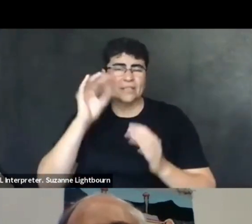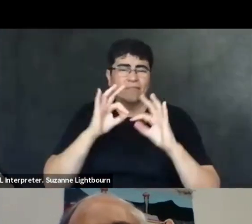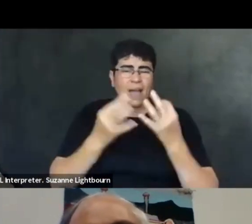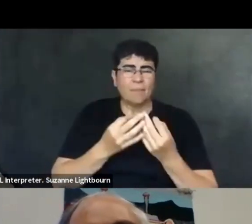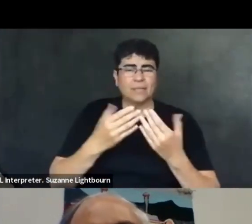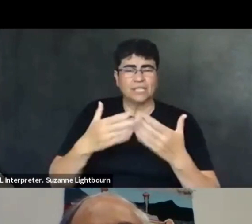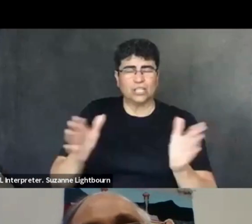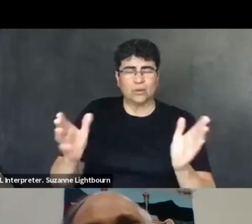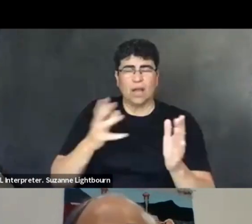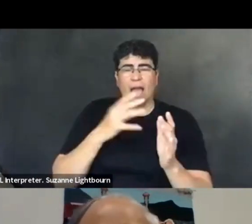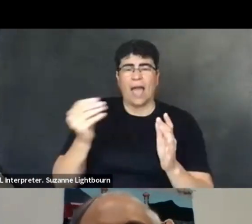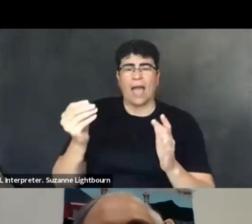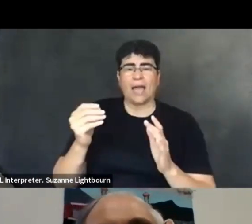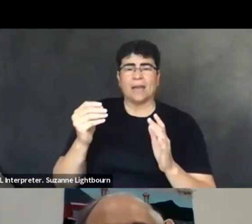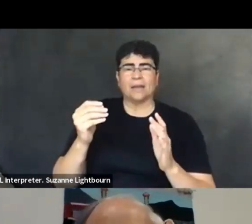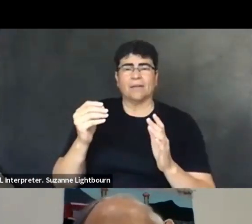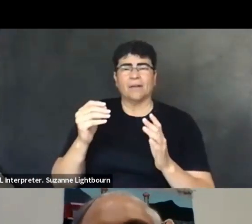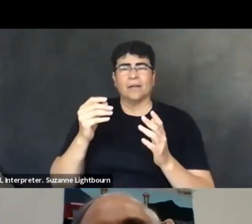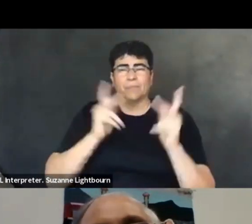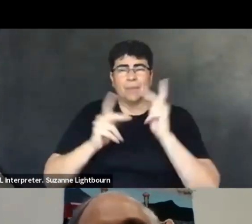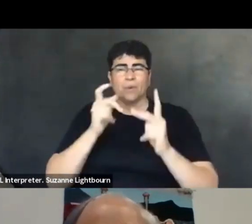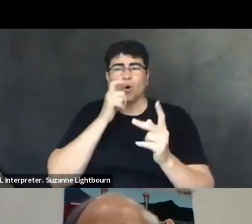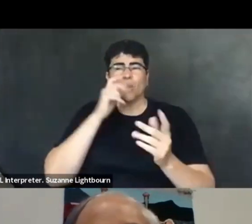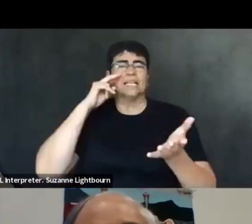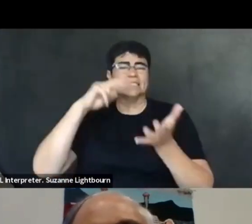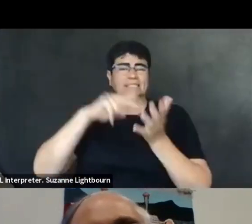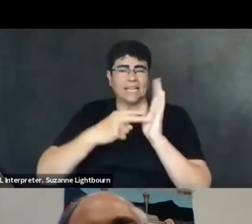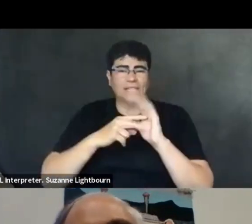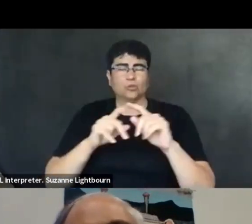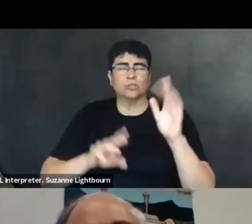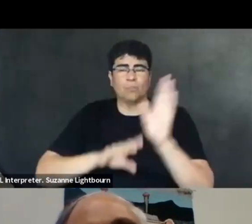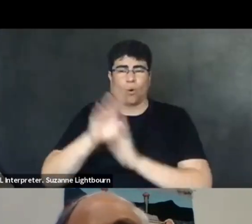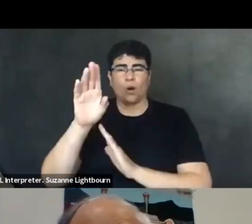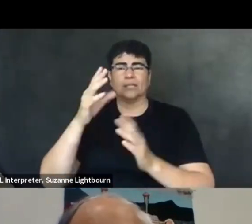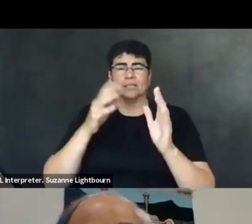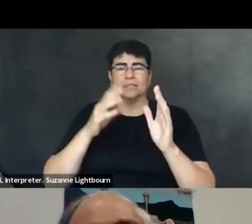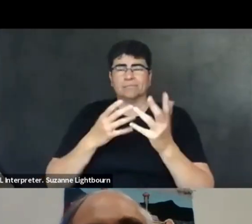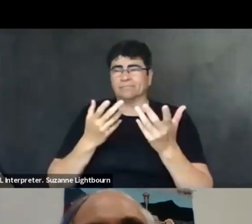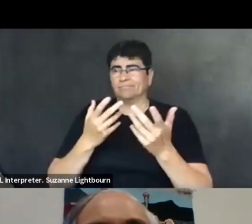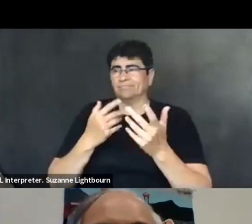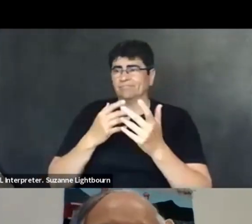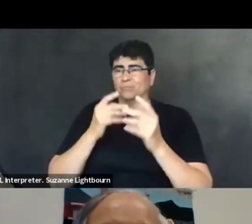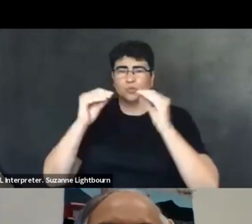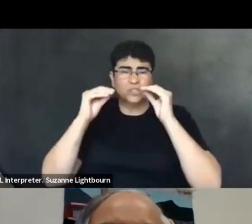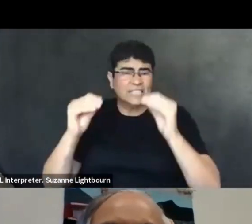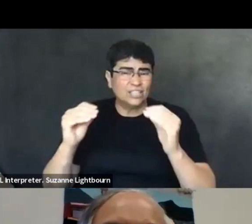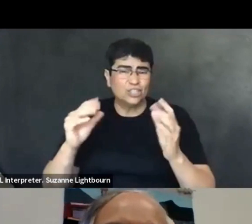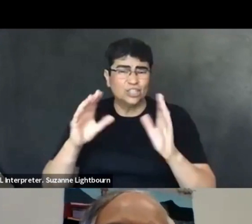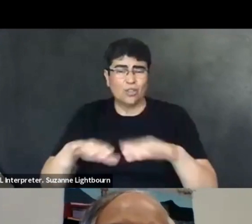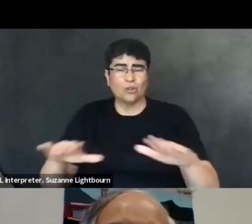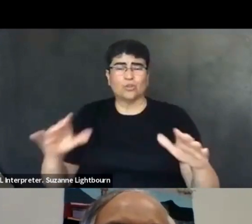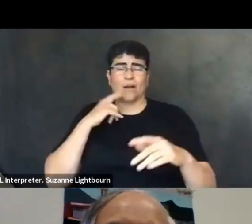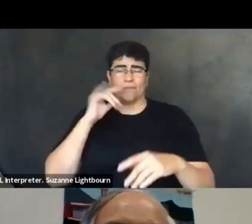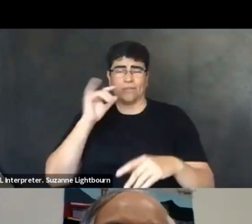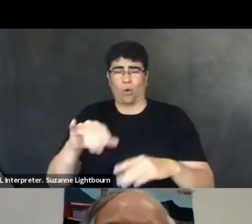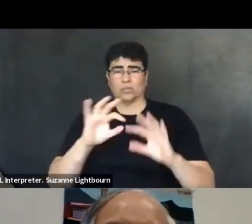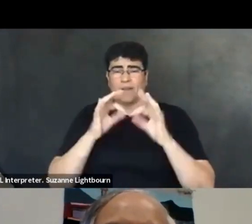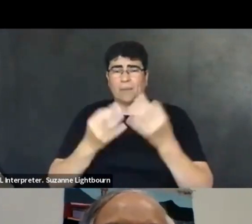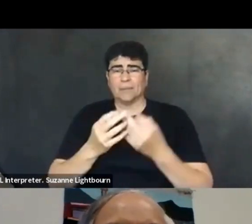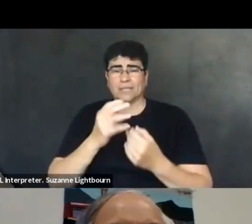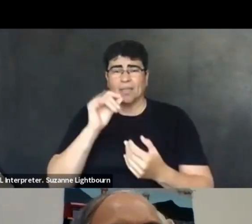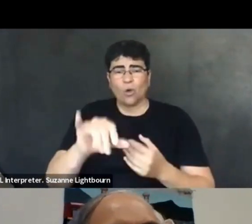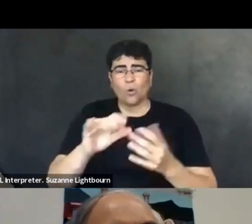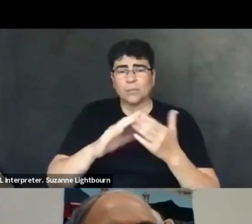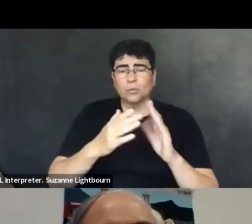individuals who are intending to support, to develop, to teach the children of those families and those